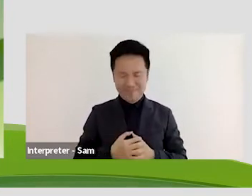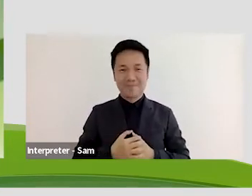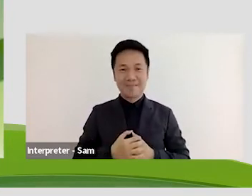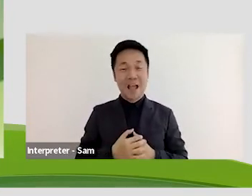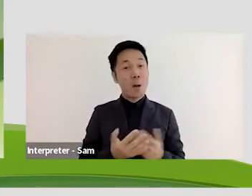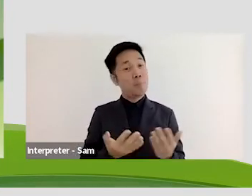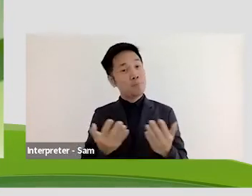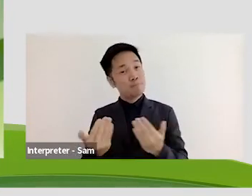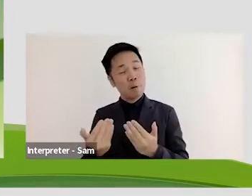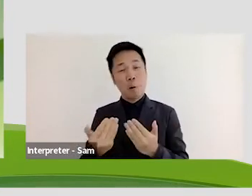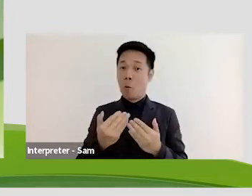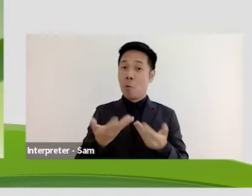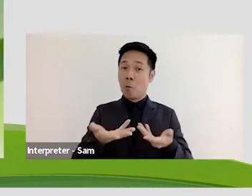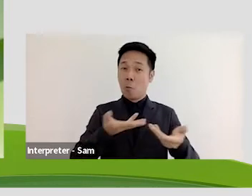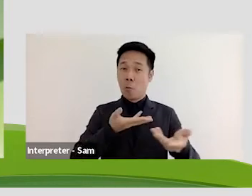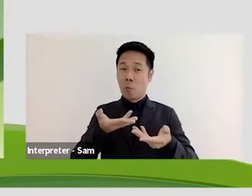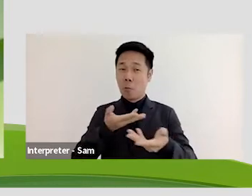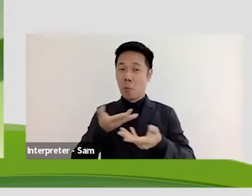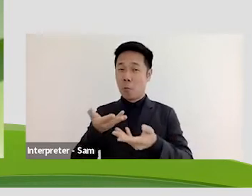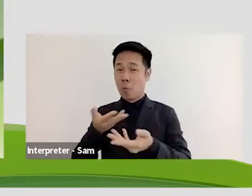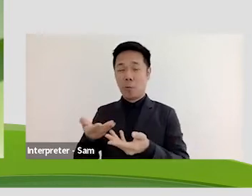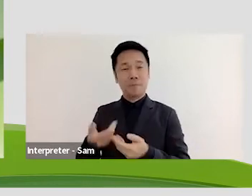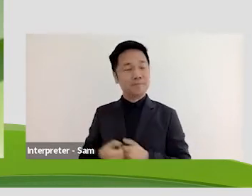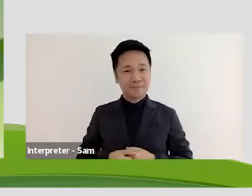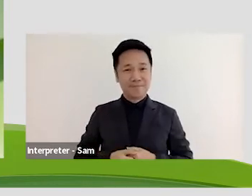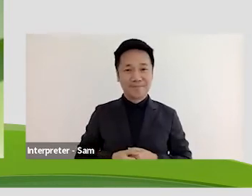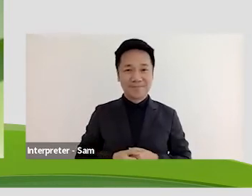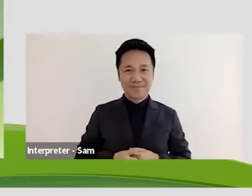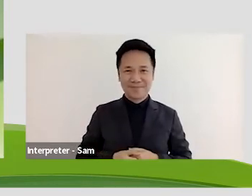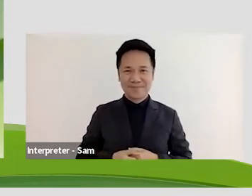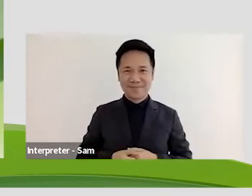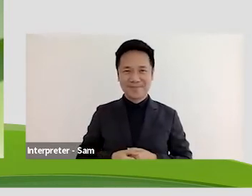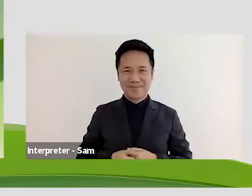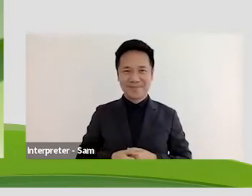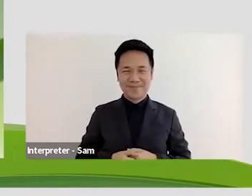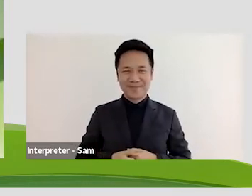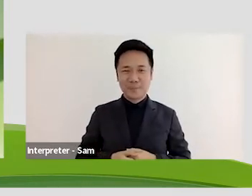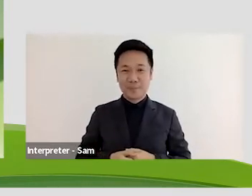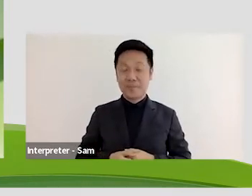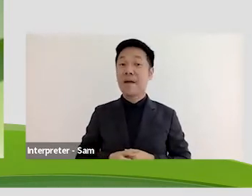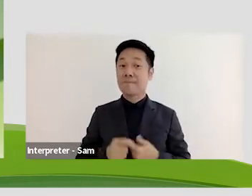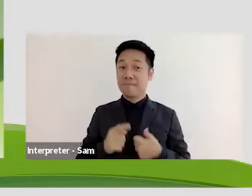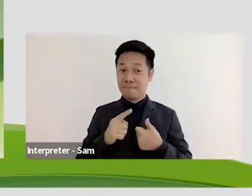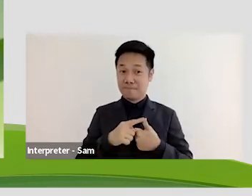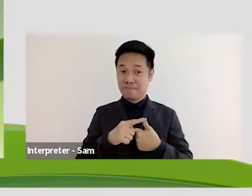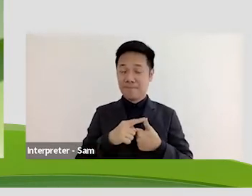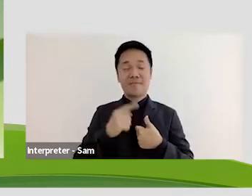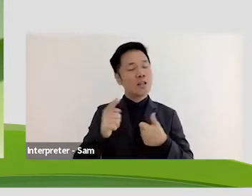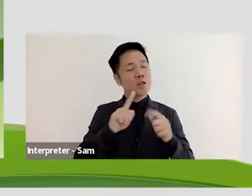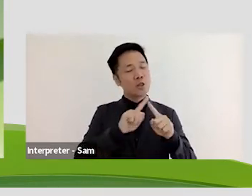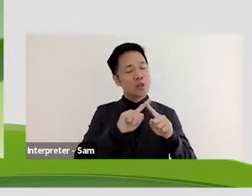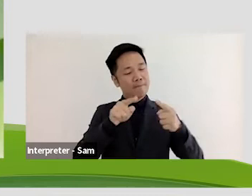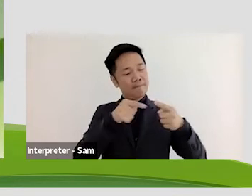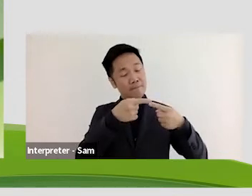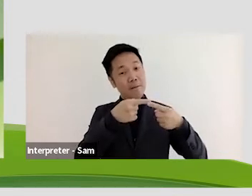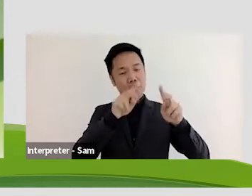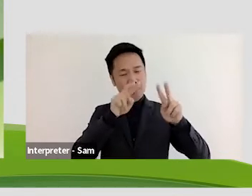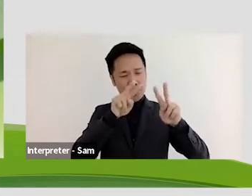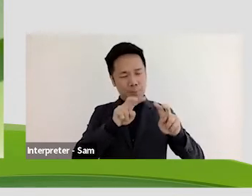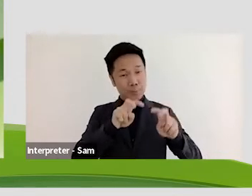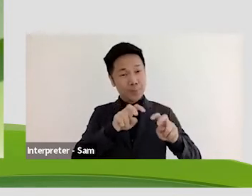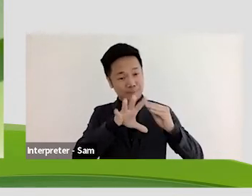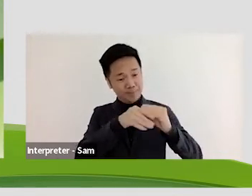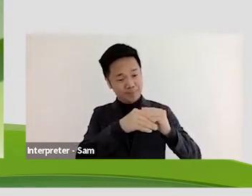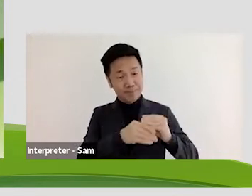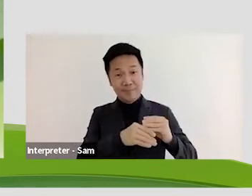to engage during this session. We'll kick off with a presentation of the recommendations by session, following which we will look forward